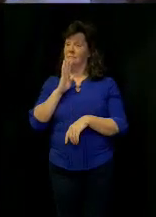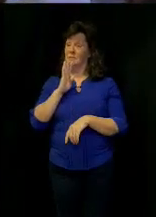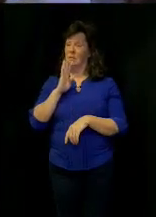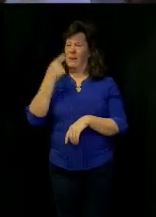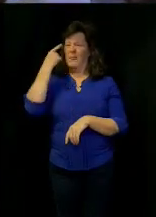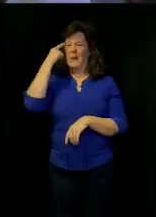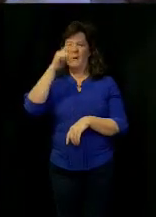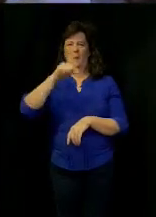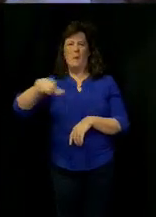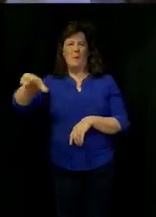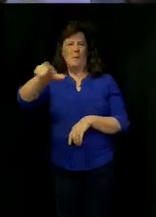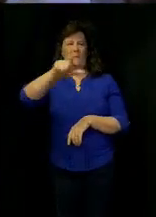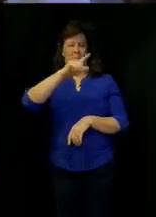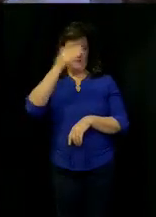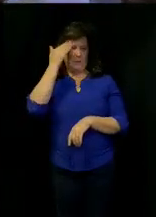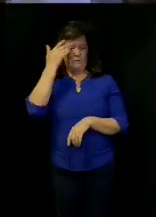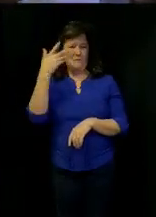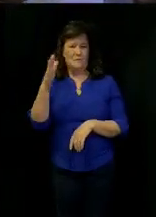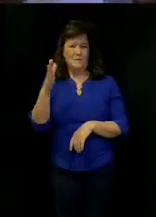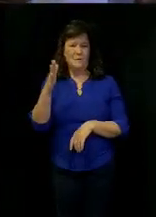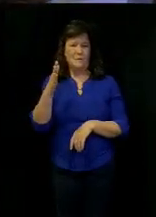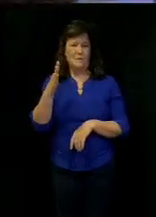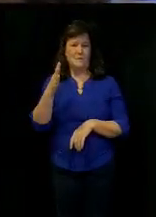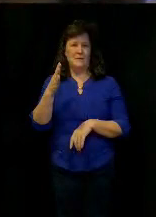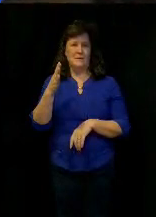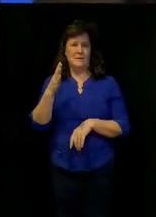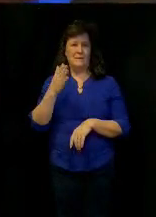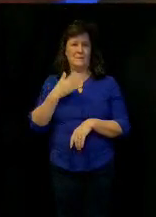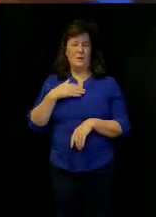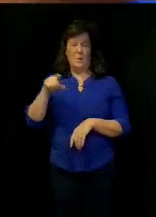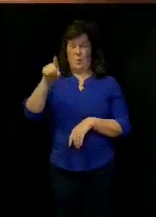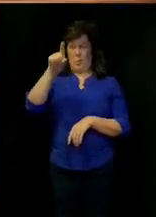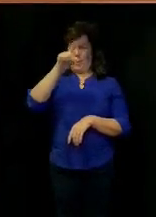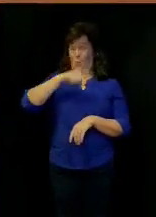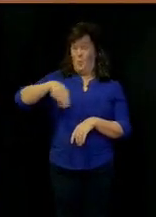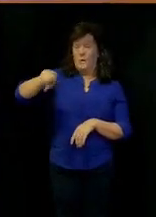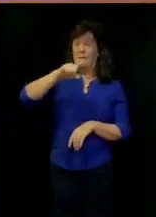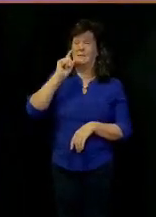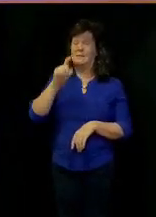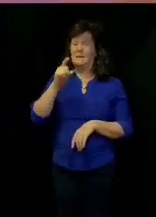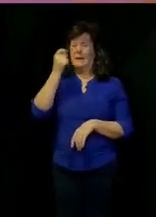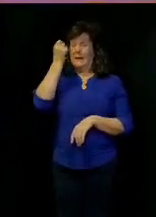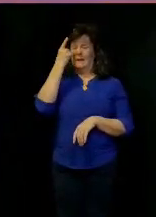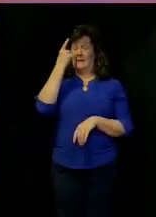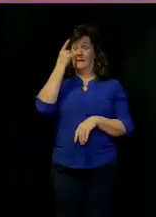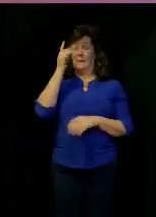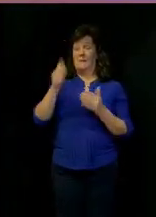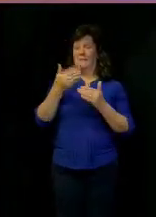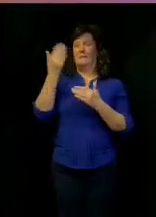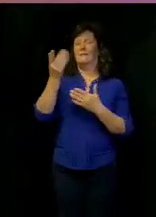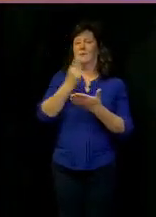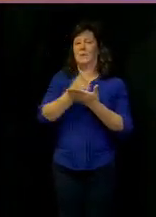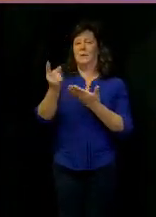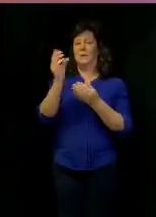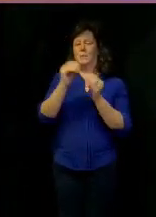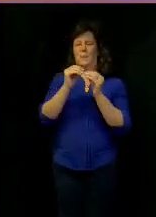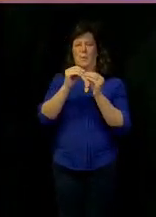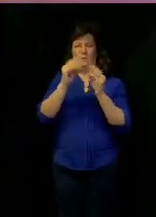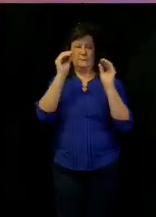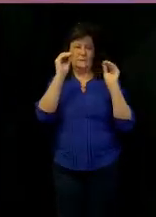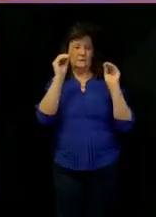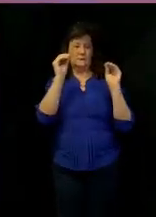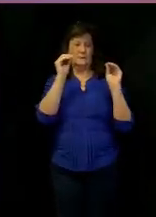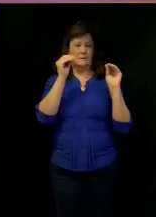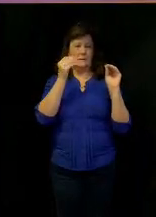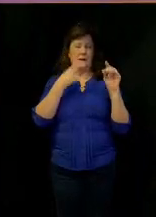it. And I can't be held. I need to. If I'm going to teach you, because next week I'll teach you more. But listen, I can't teach you